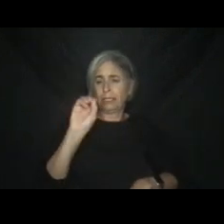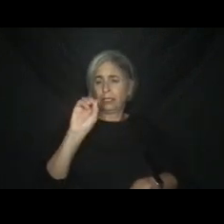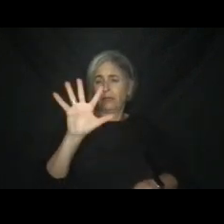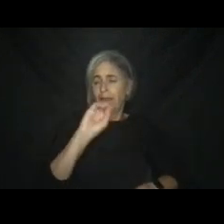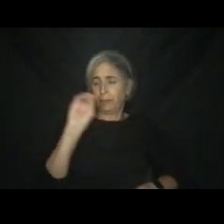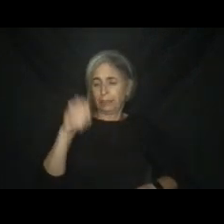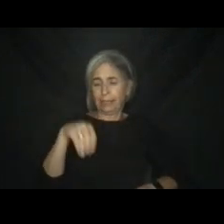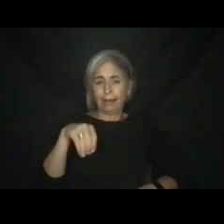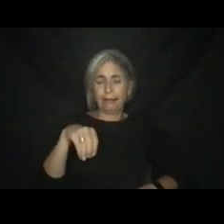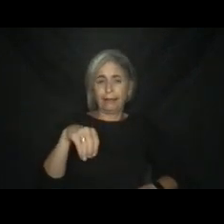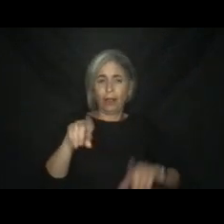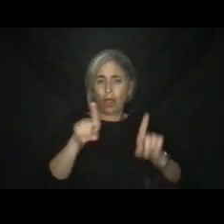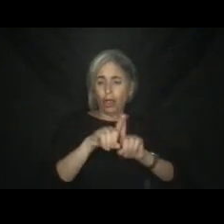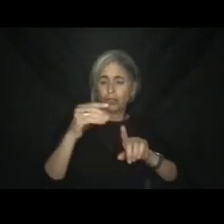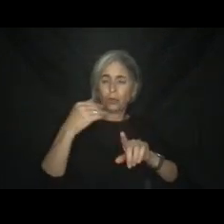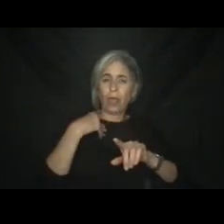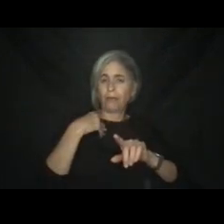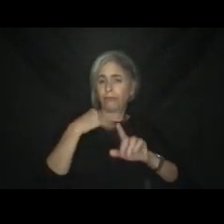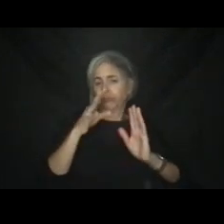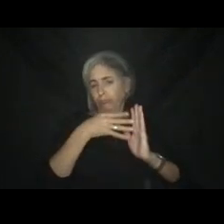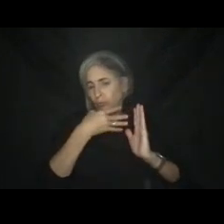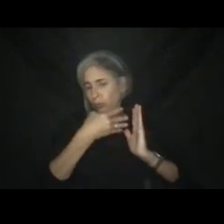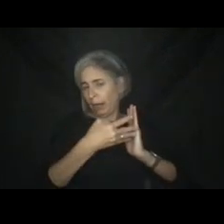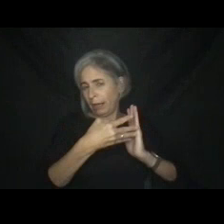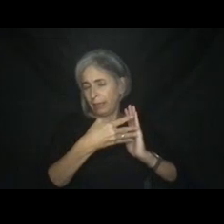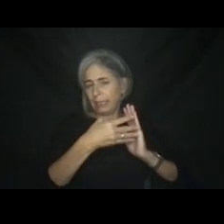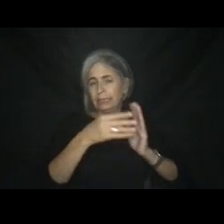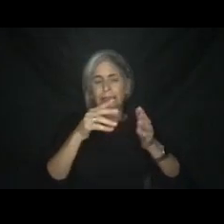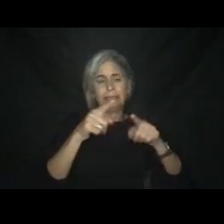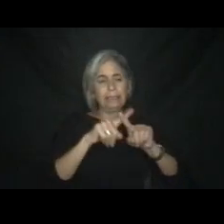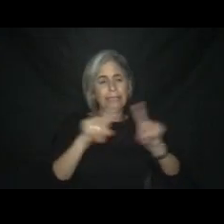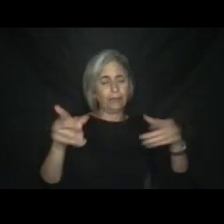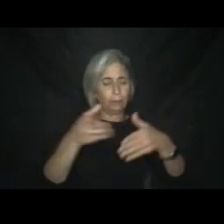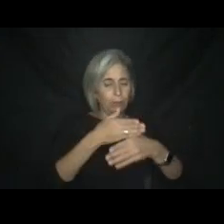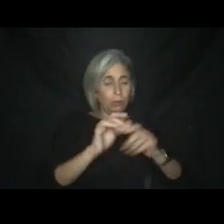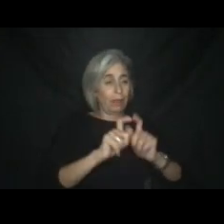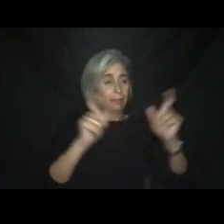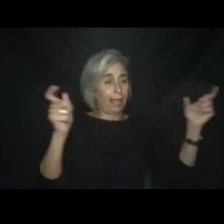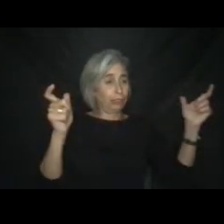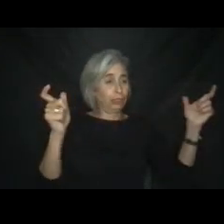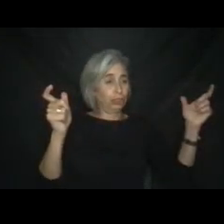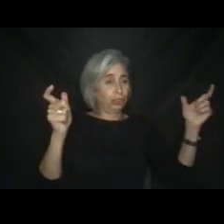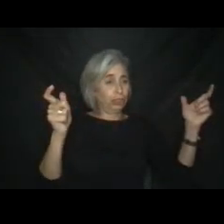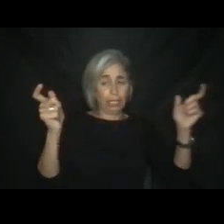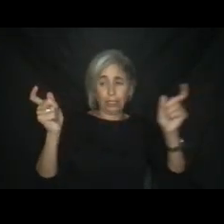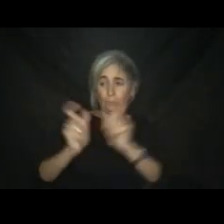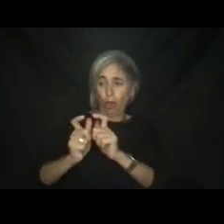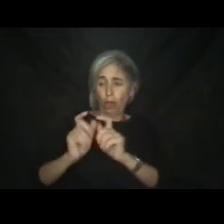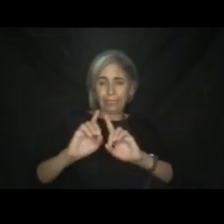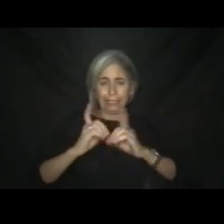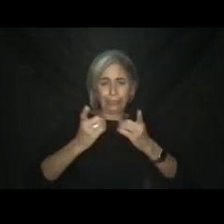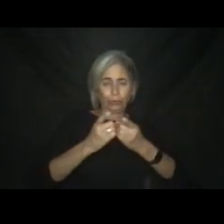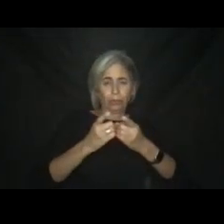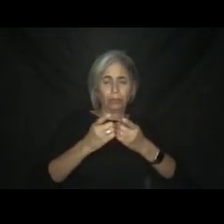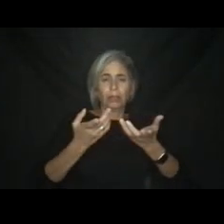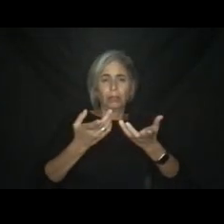4.05%. We also have a spread, that is the difference between the largest district and the smallest district,